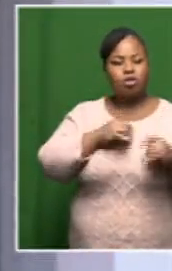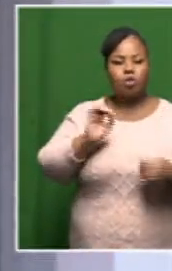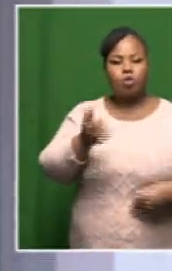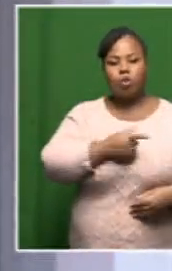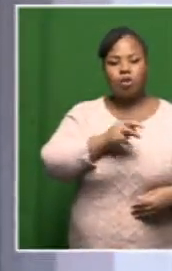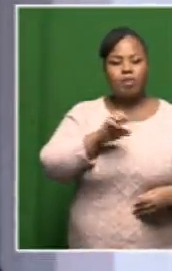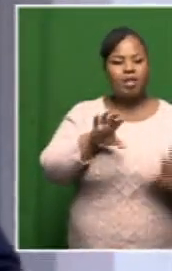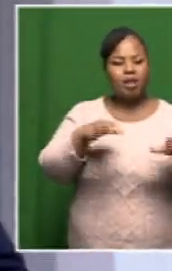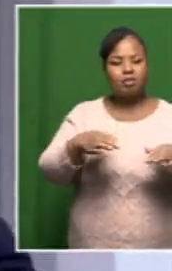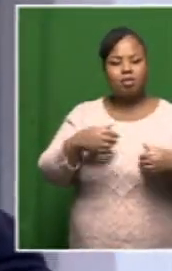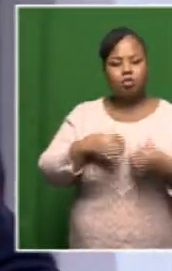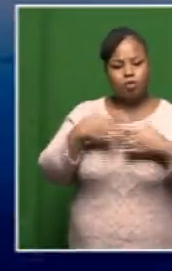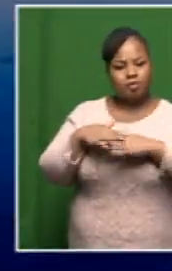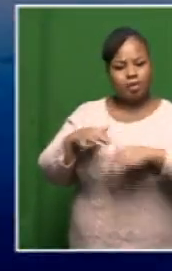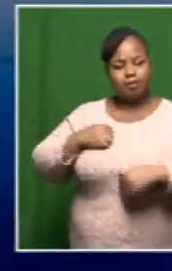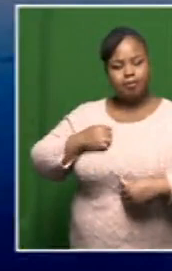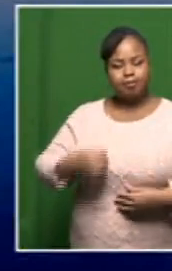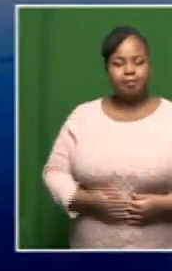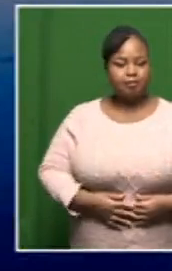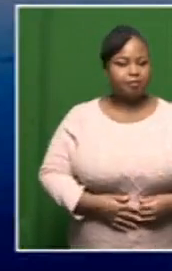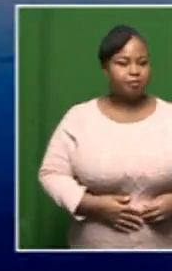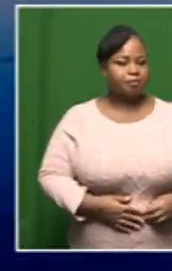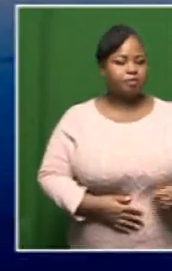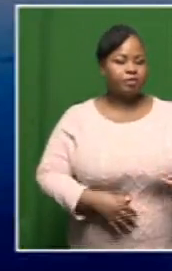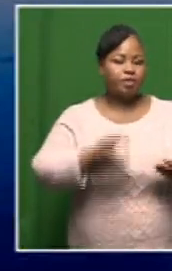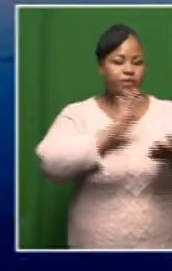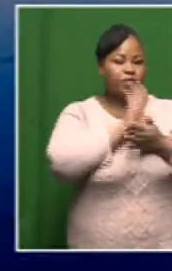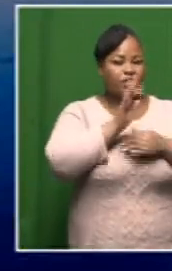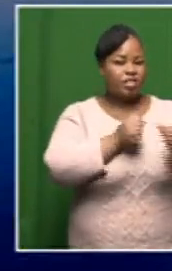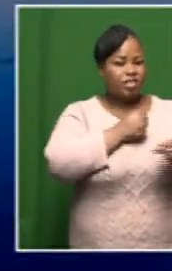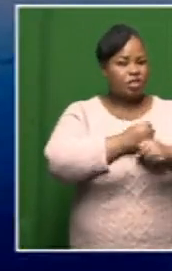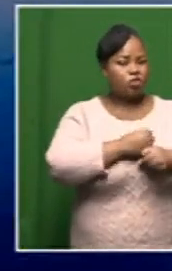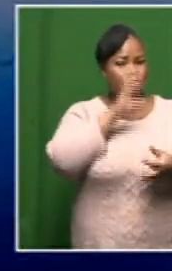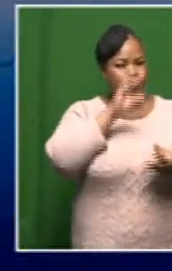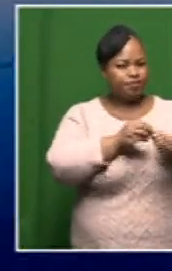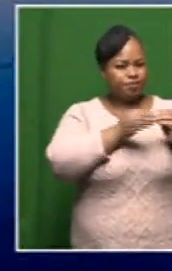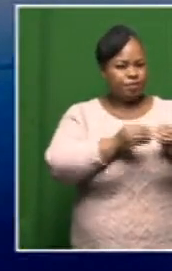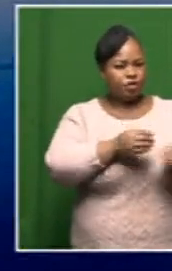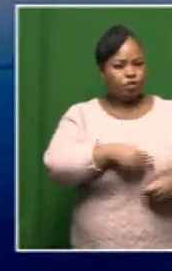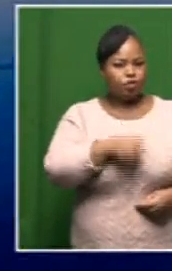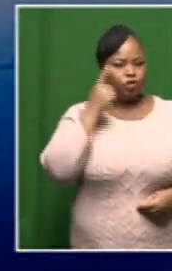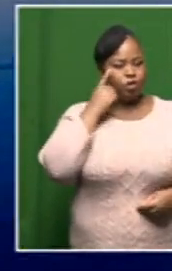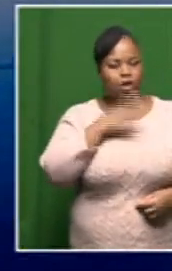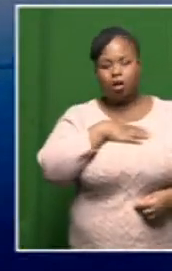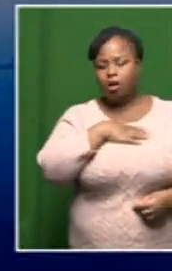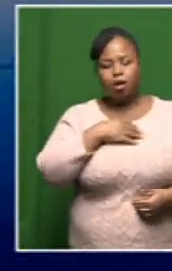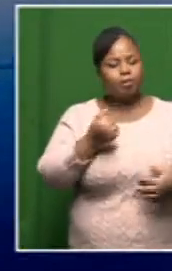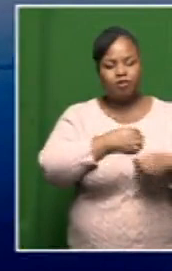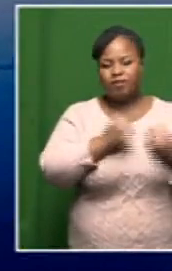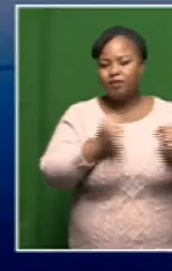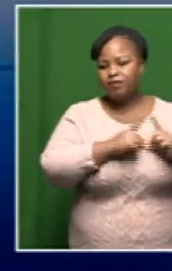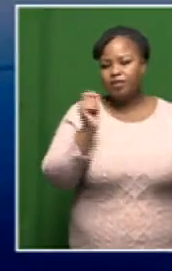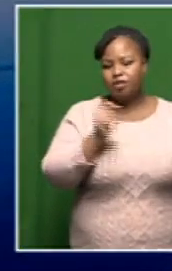masterclass available on my website. Now, 15 years in the making, was there ever a point where you thought, I'm never going to finish this project, and